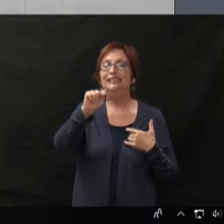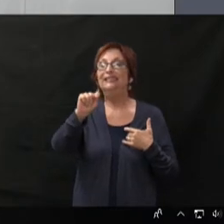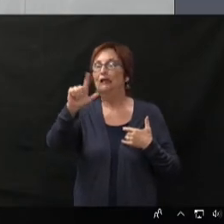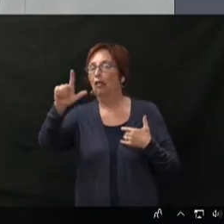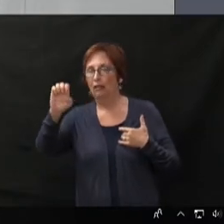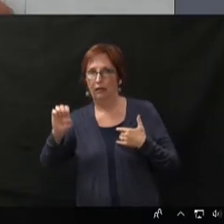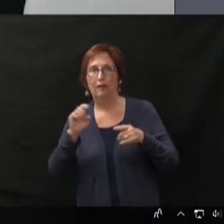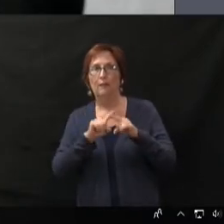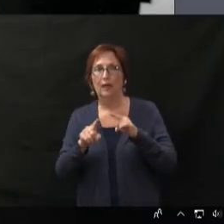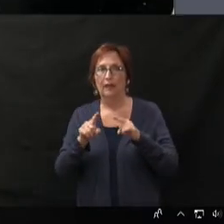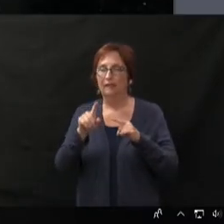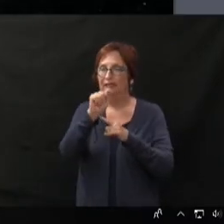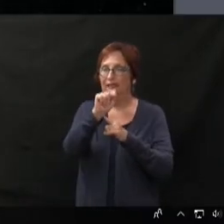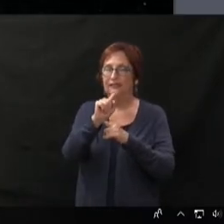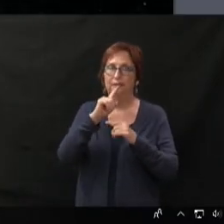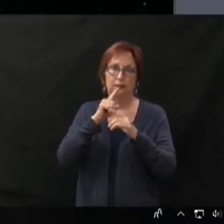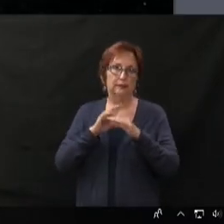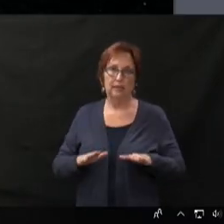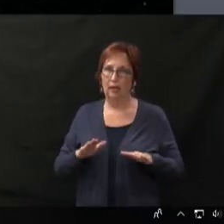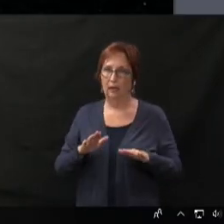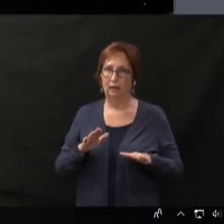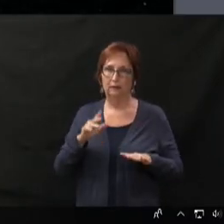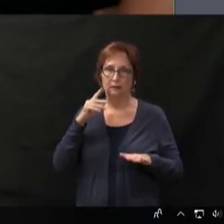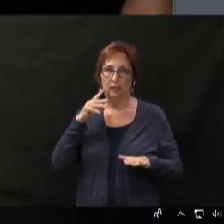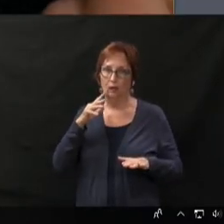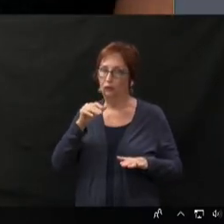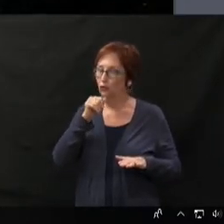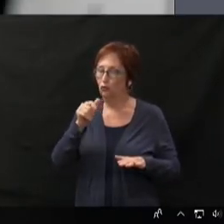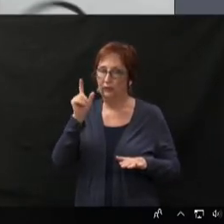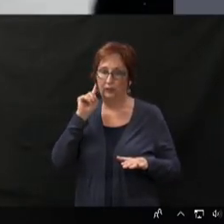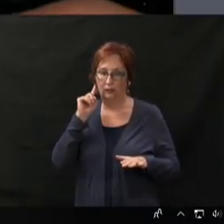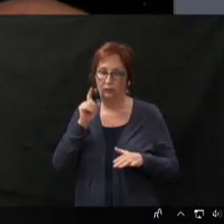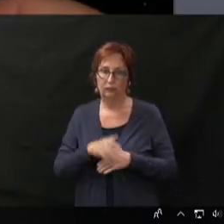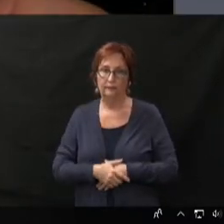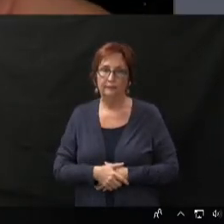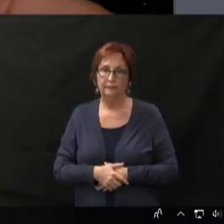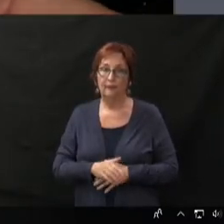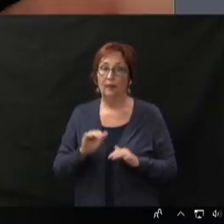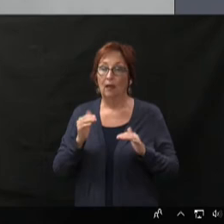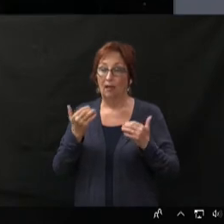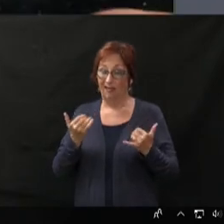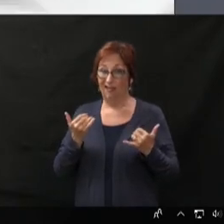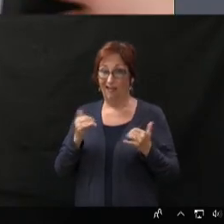castle. Okay. Now, how to teach these?